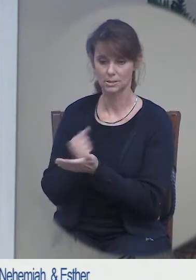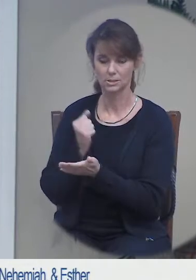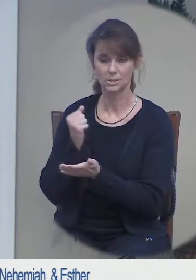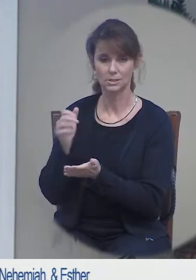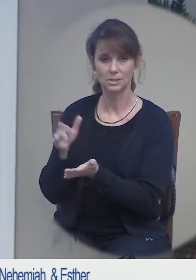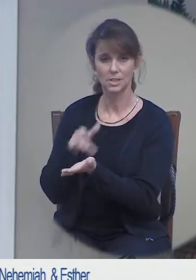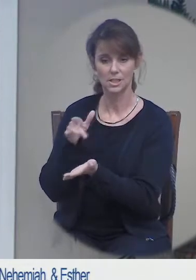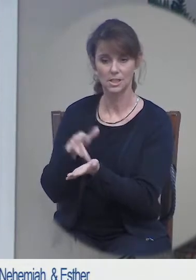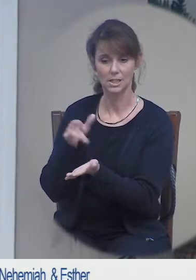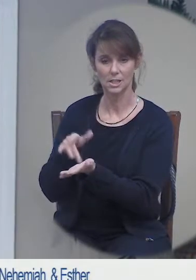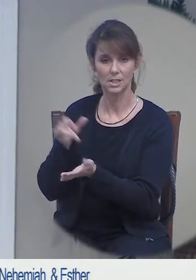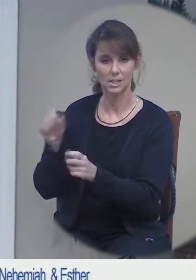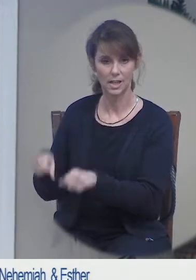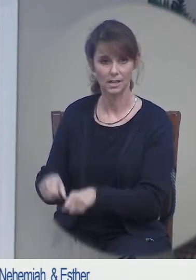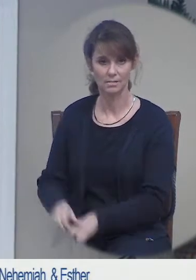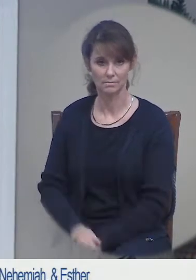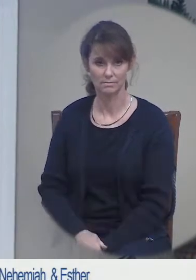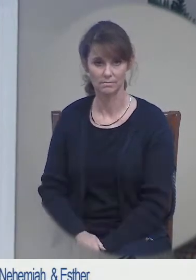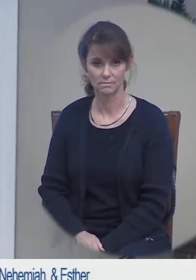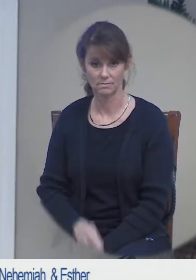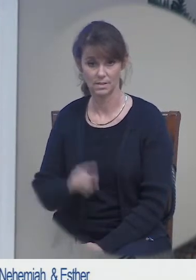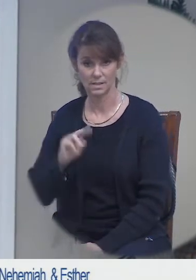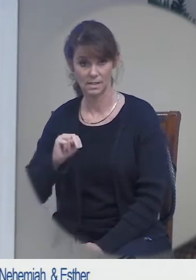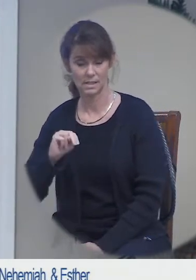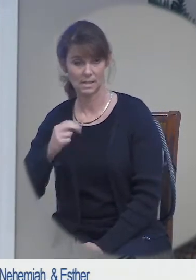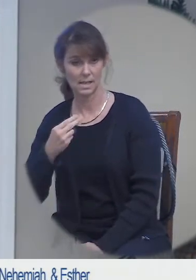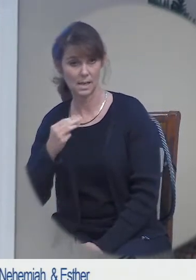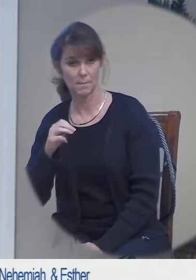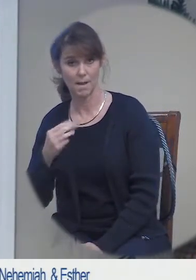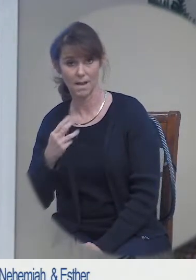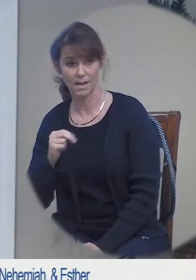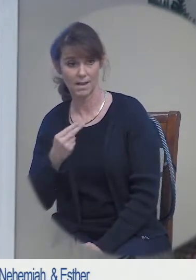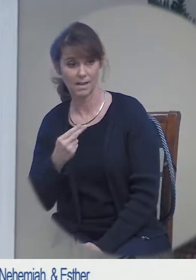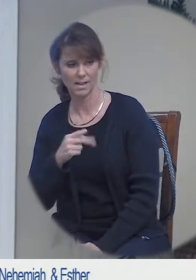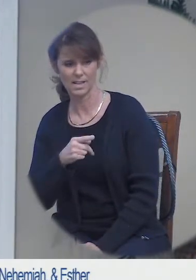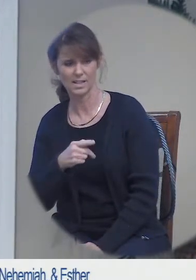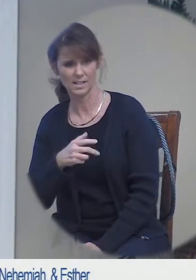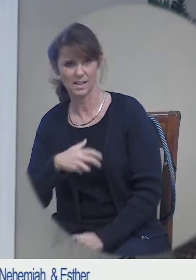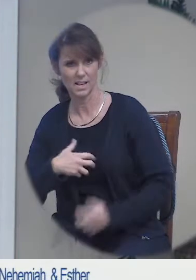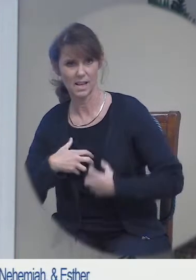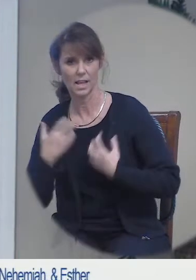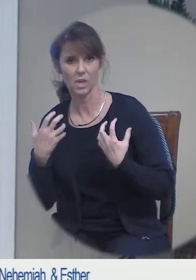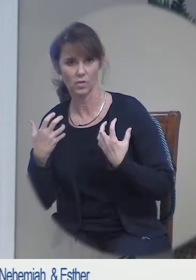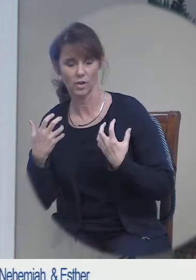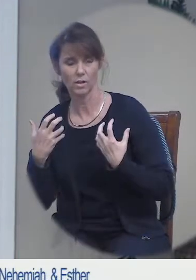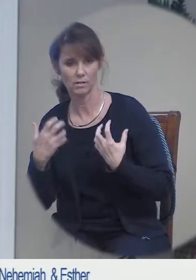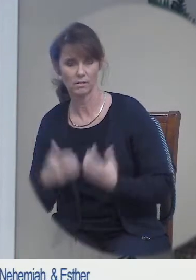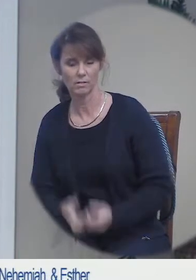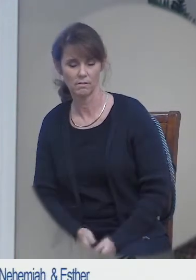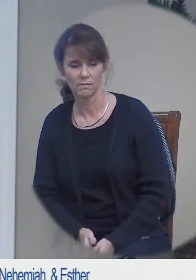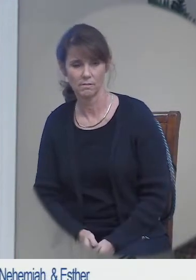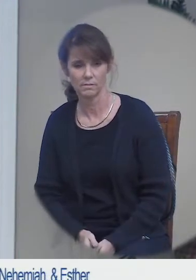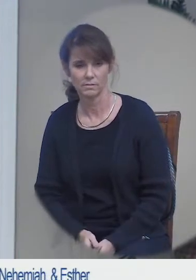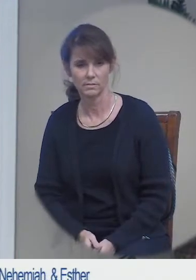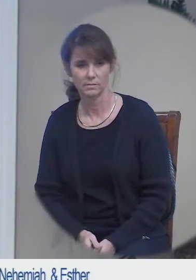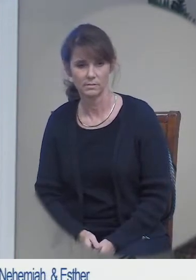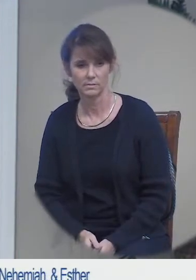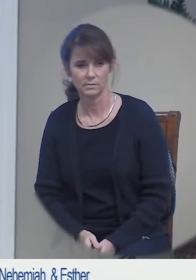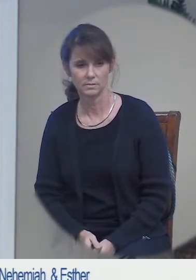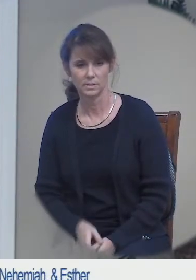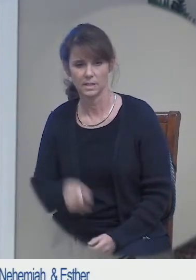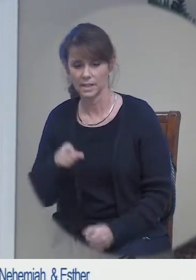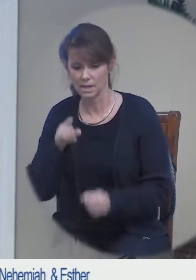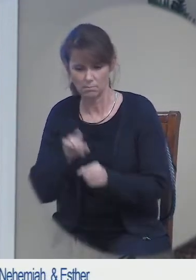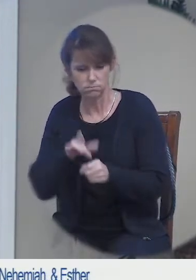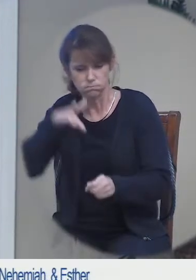And Nehemiah was angry. And it says he consulted with himself. He didn't fly off the handle.